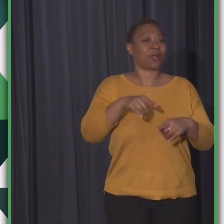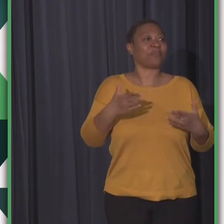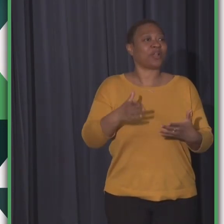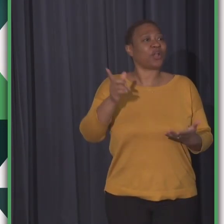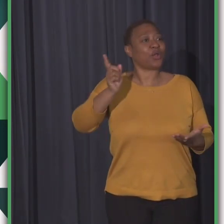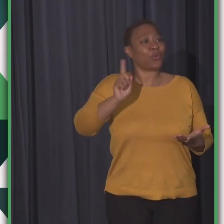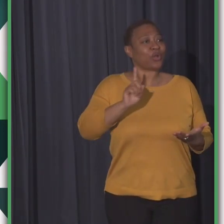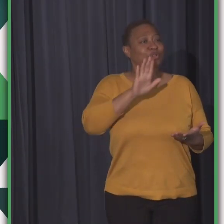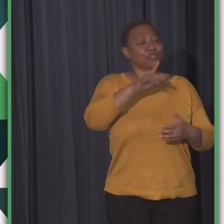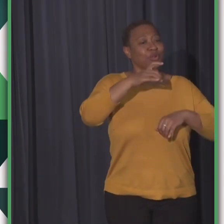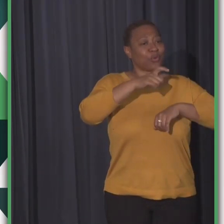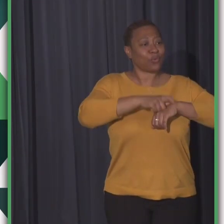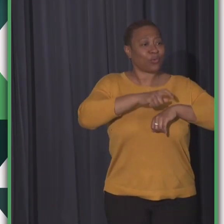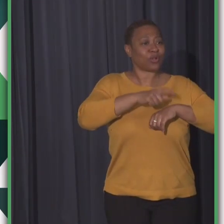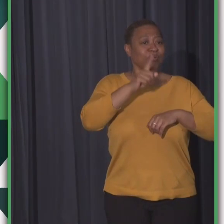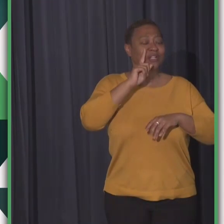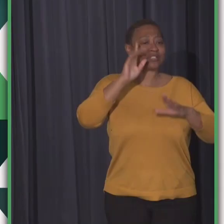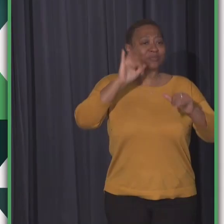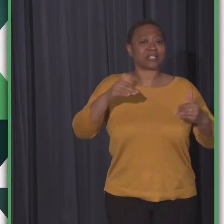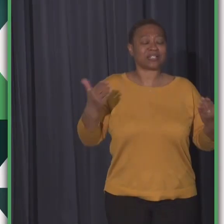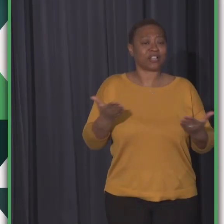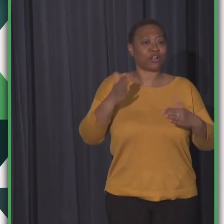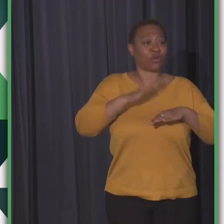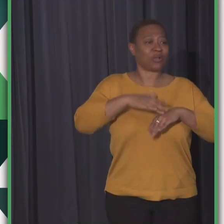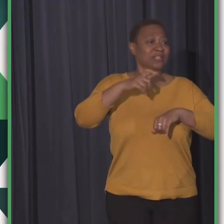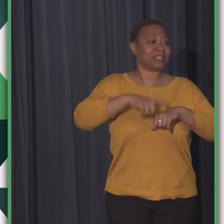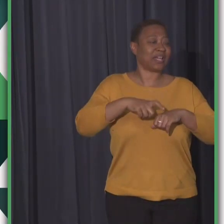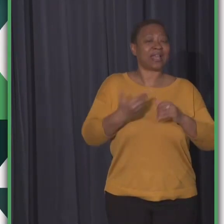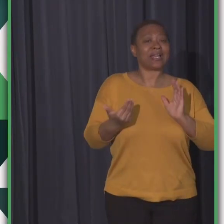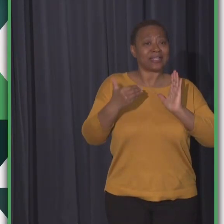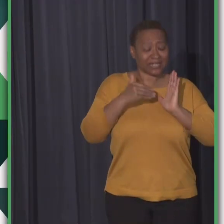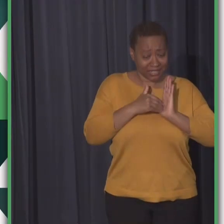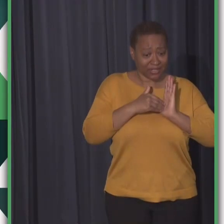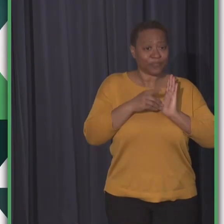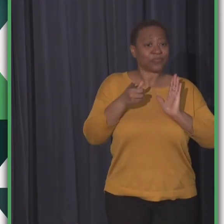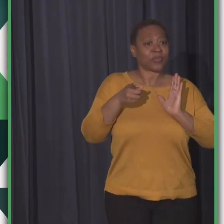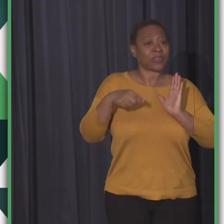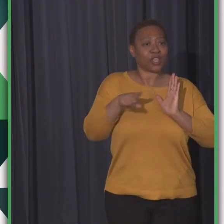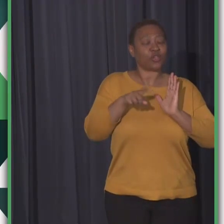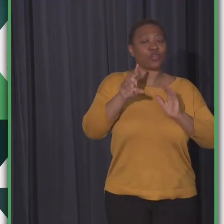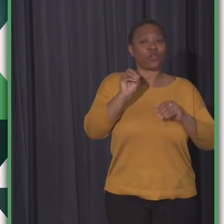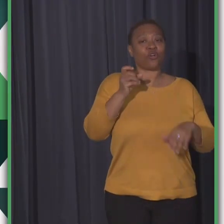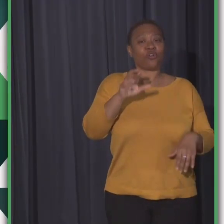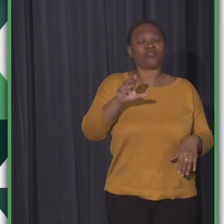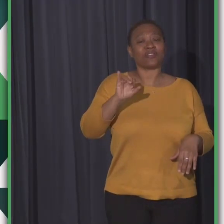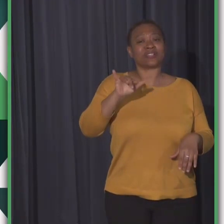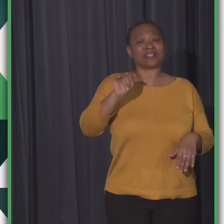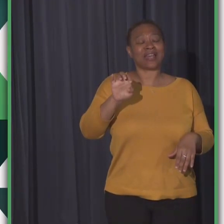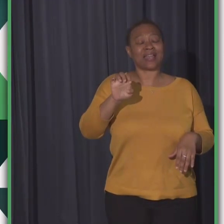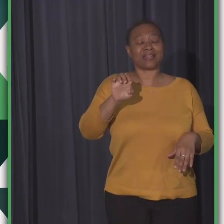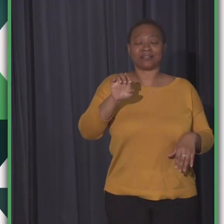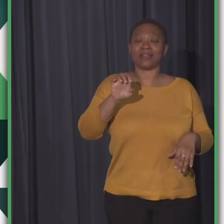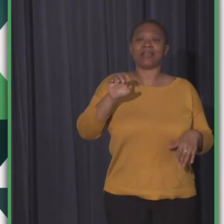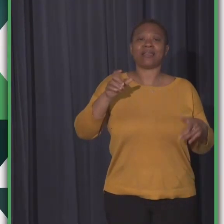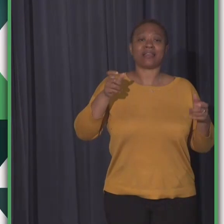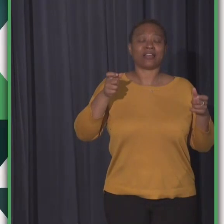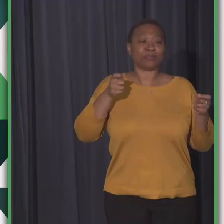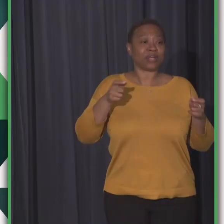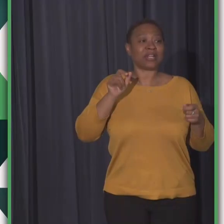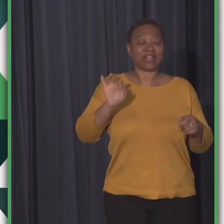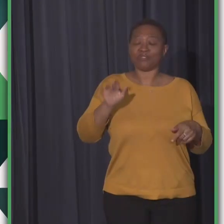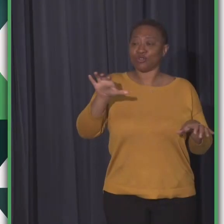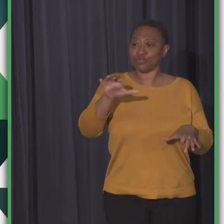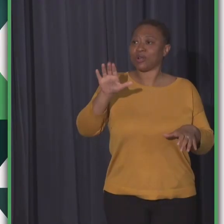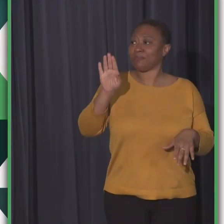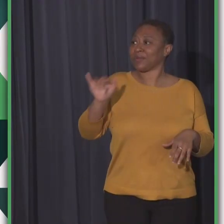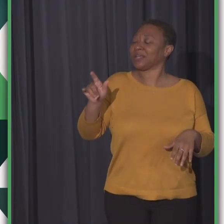was your watch when you were expected to be here on time? Again, you are an oversight committee. If you think Bell is doing such a great job,